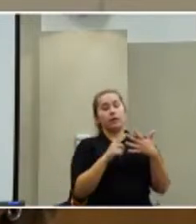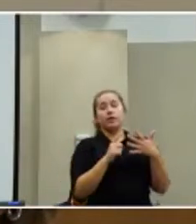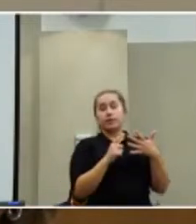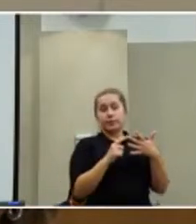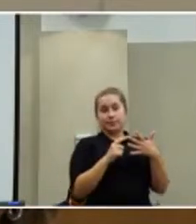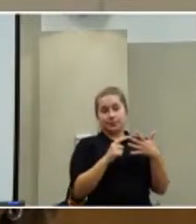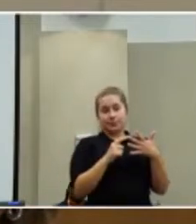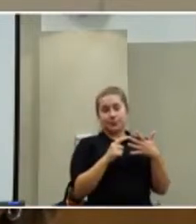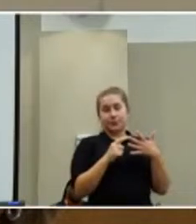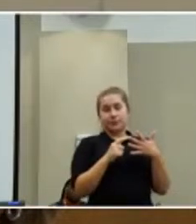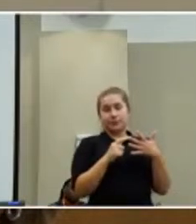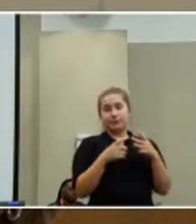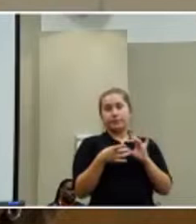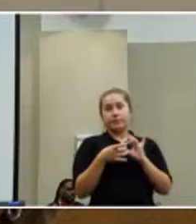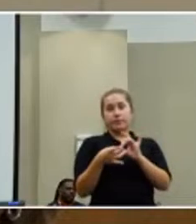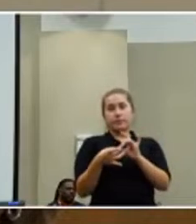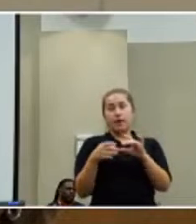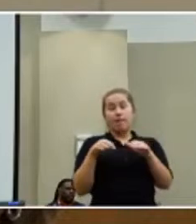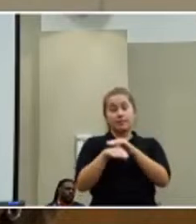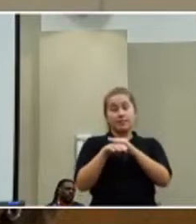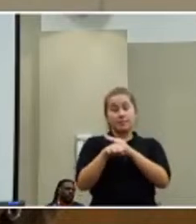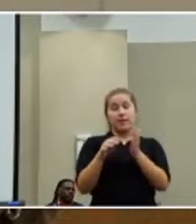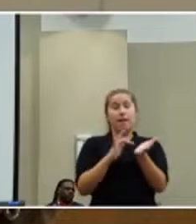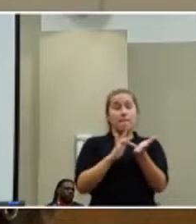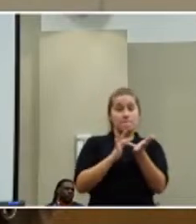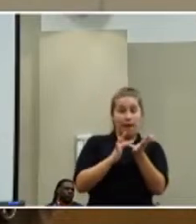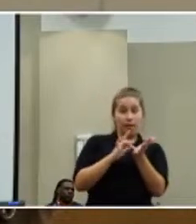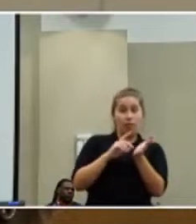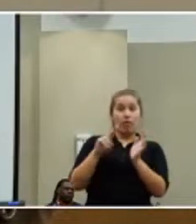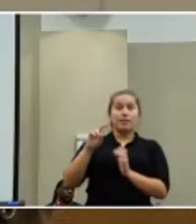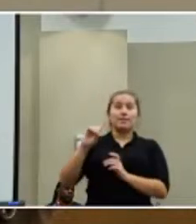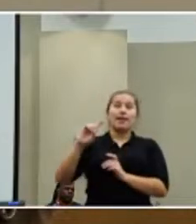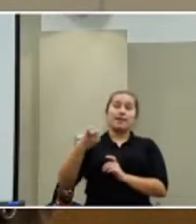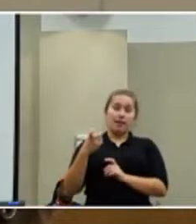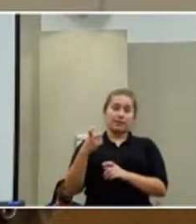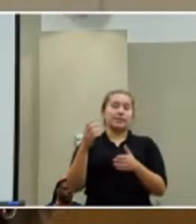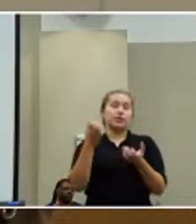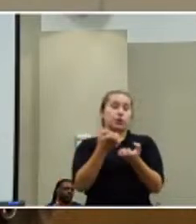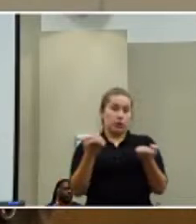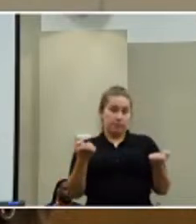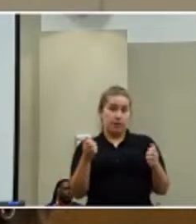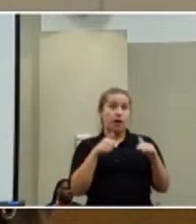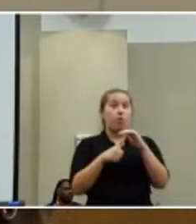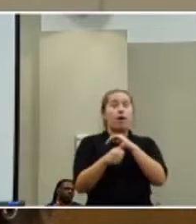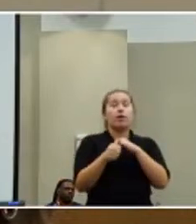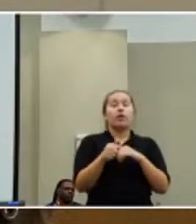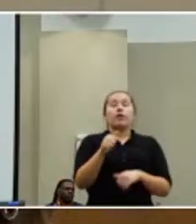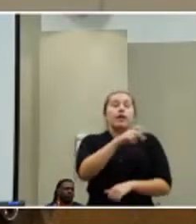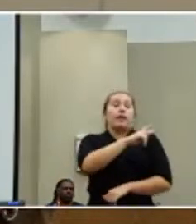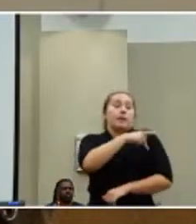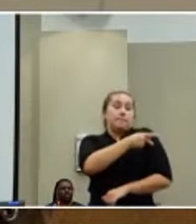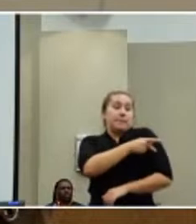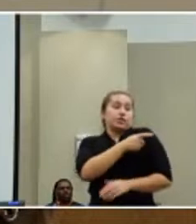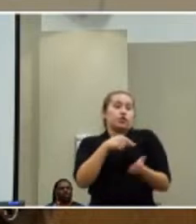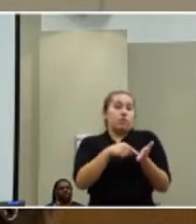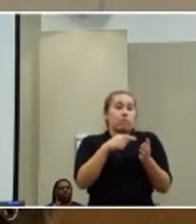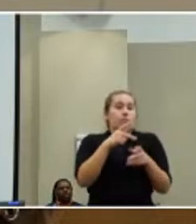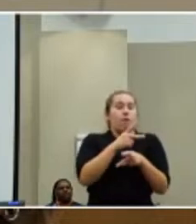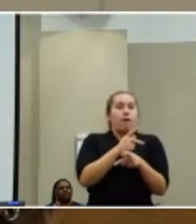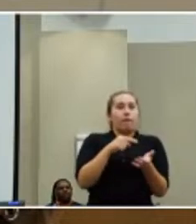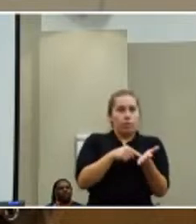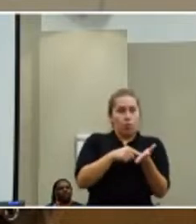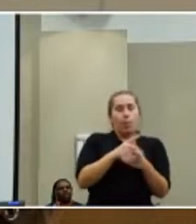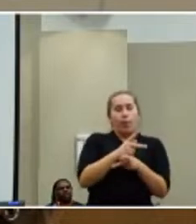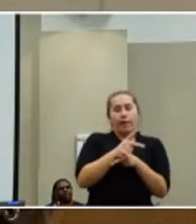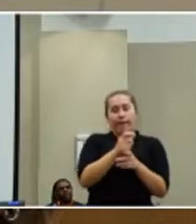concerns the accessibility of medical diagnostic equipment. Now, under the Patient Protection and Affordable Care Act, that law